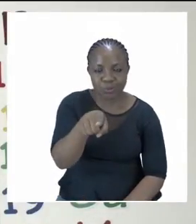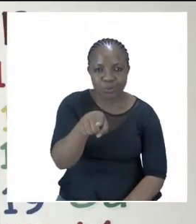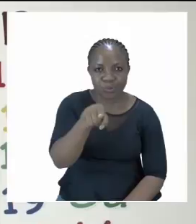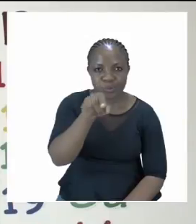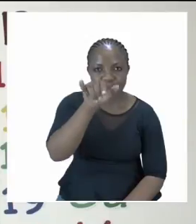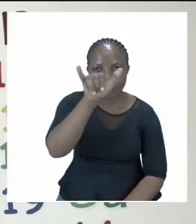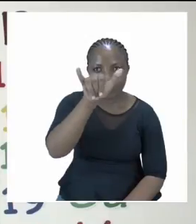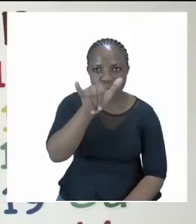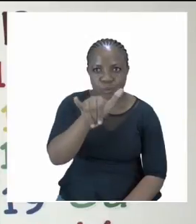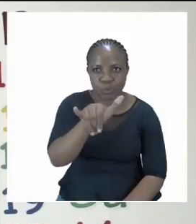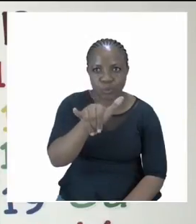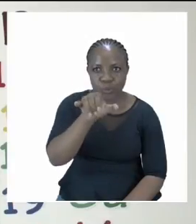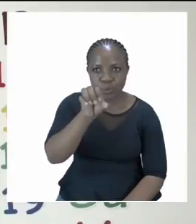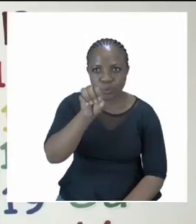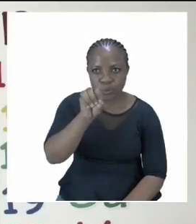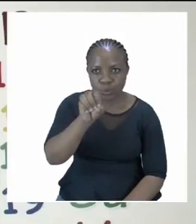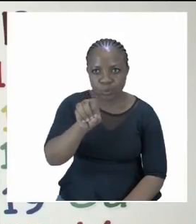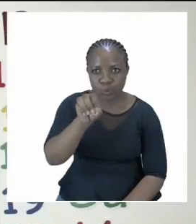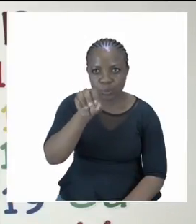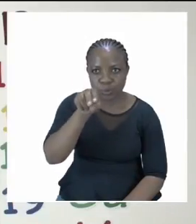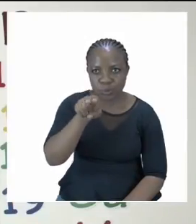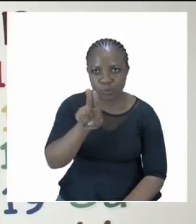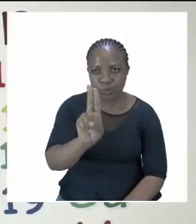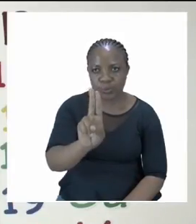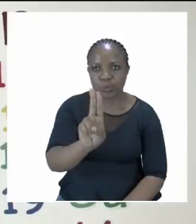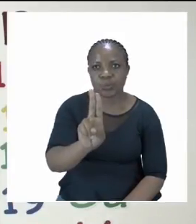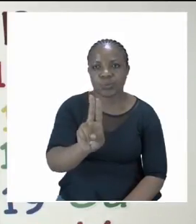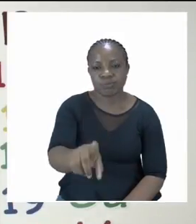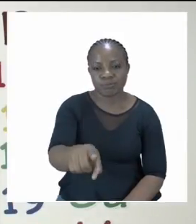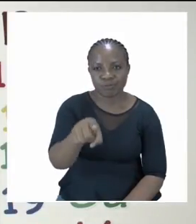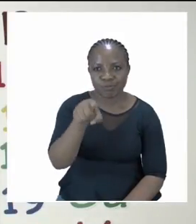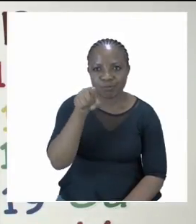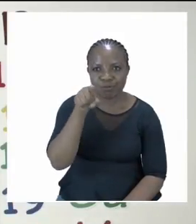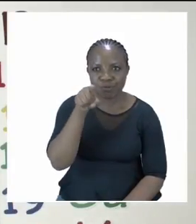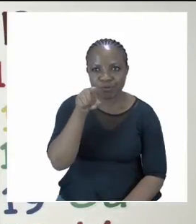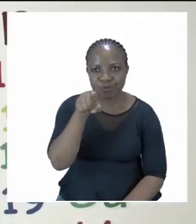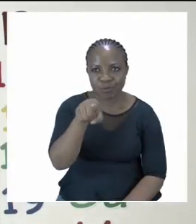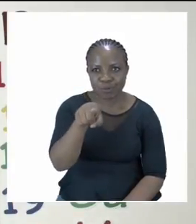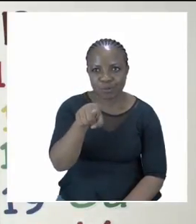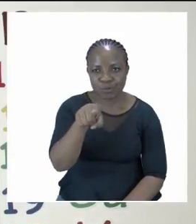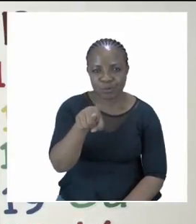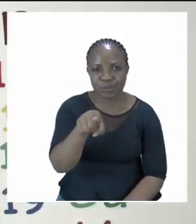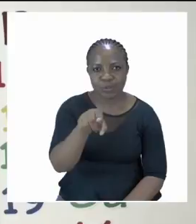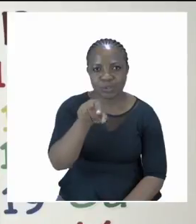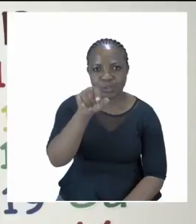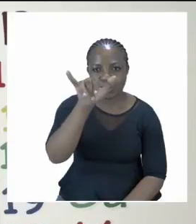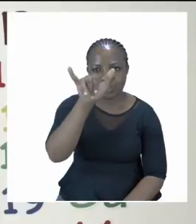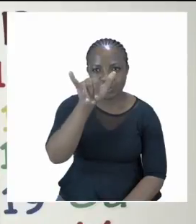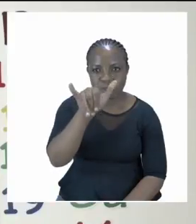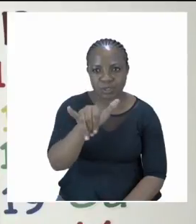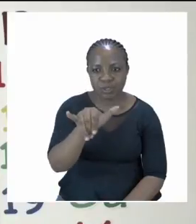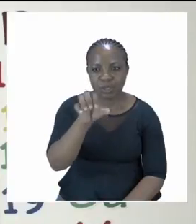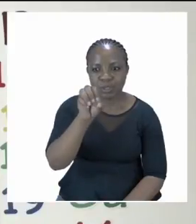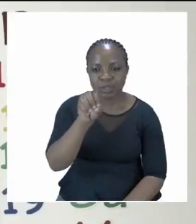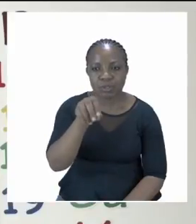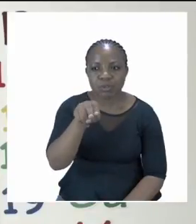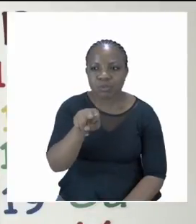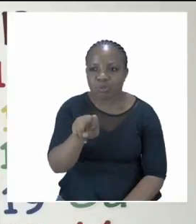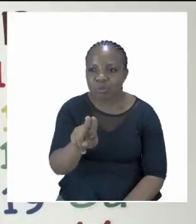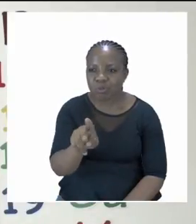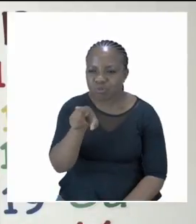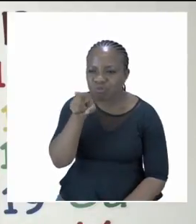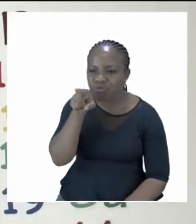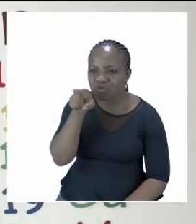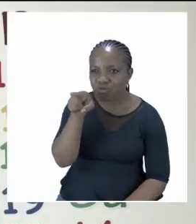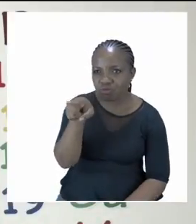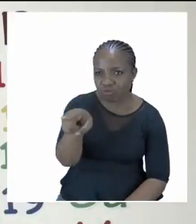someone else, we say you. Everybody, point to someone else and